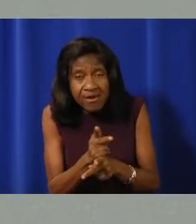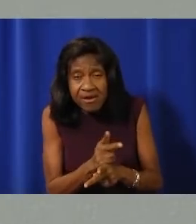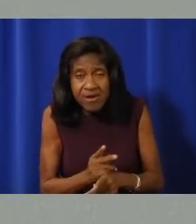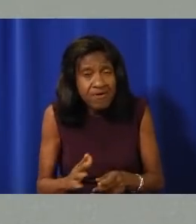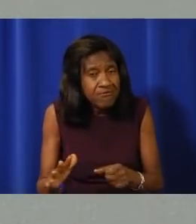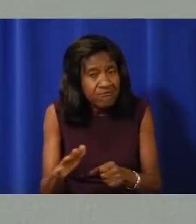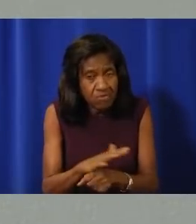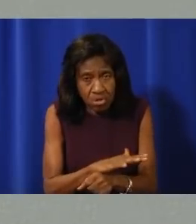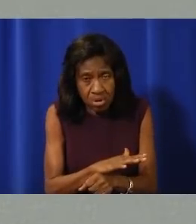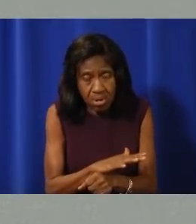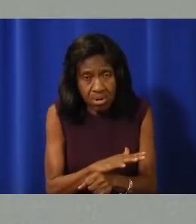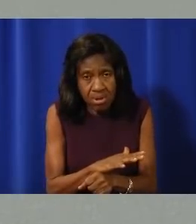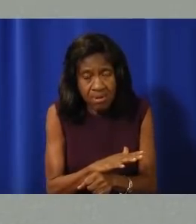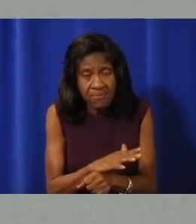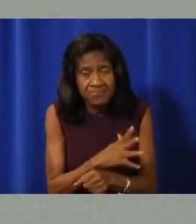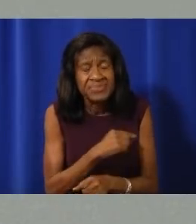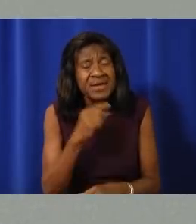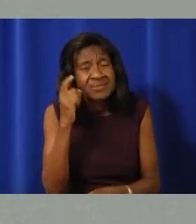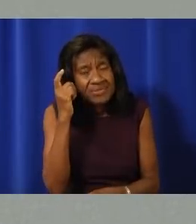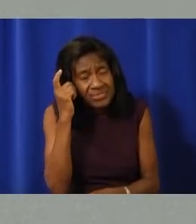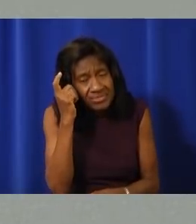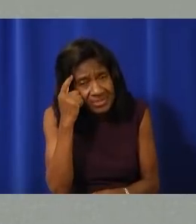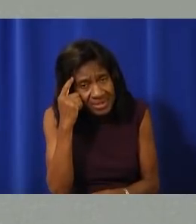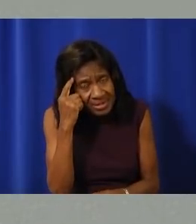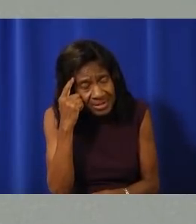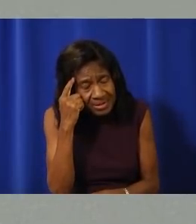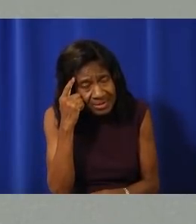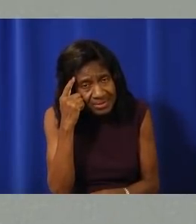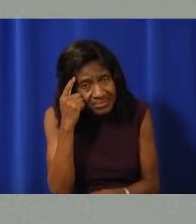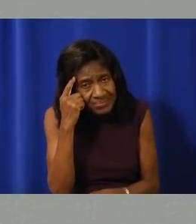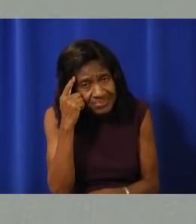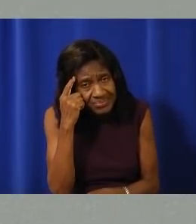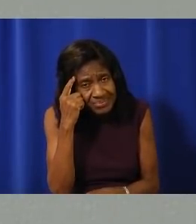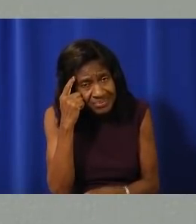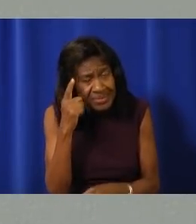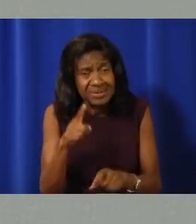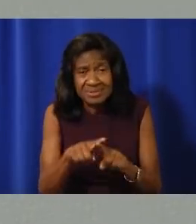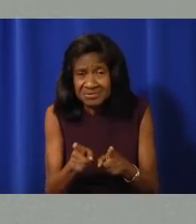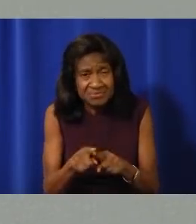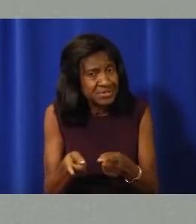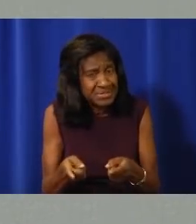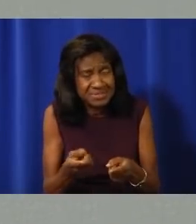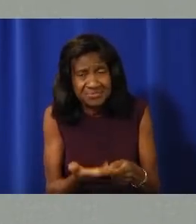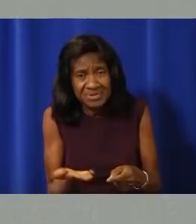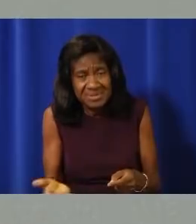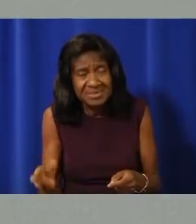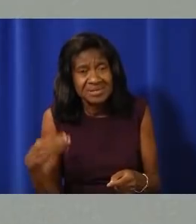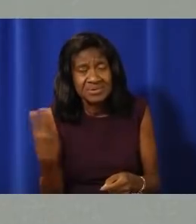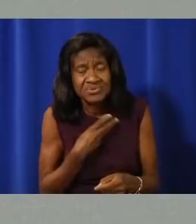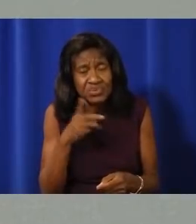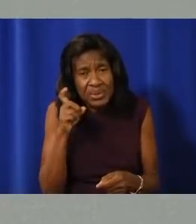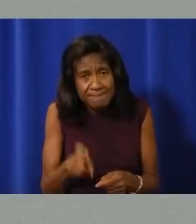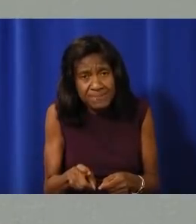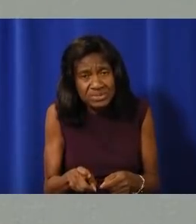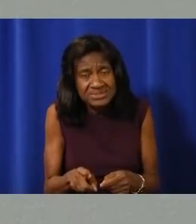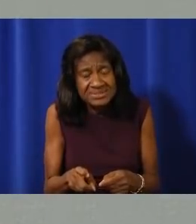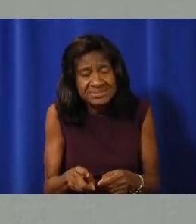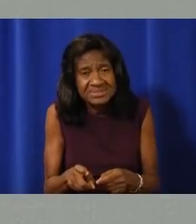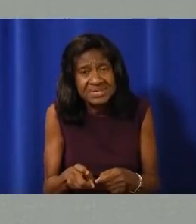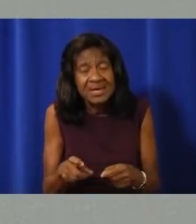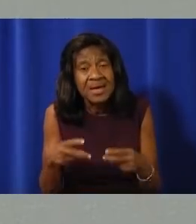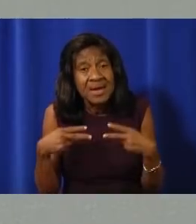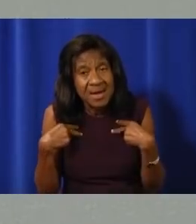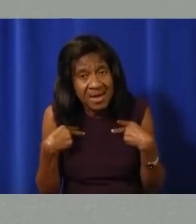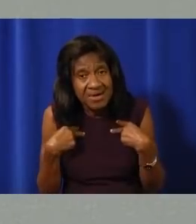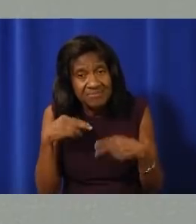carefully consider the various steps that we need to put in place to address the community spread, and to ensure that our